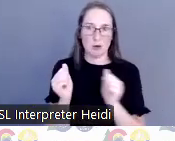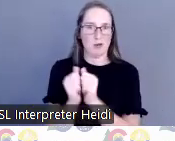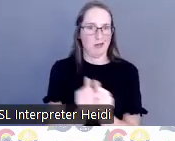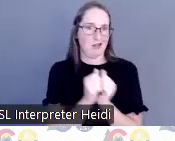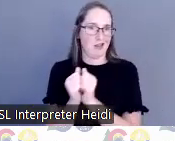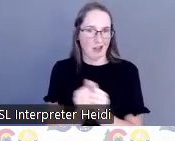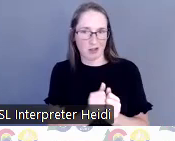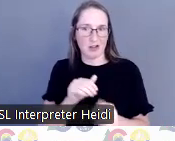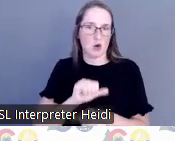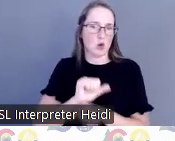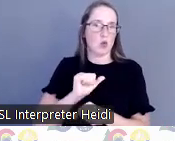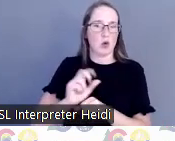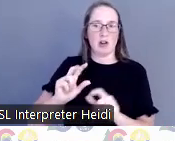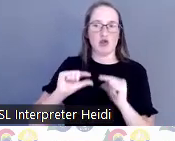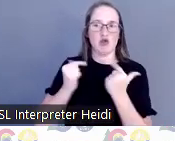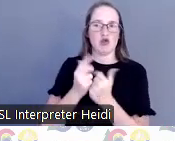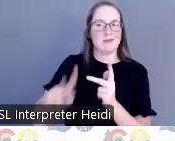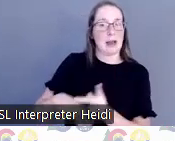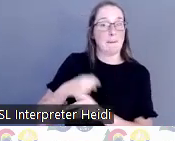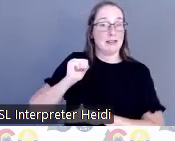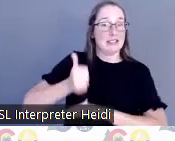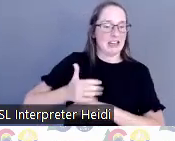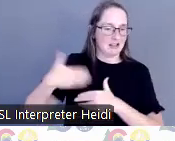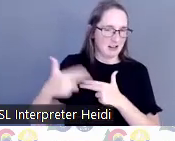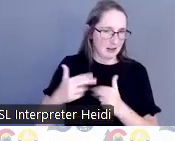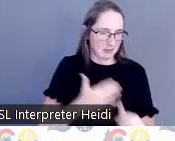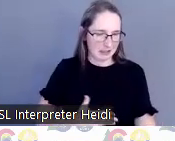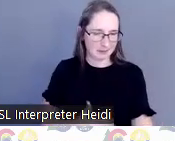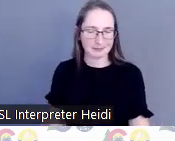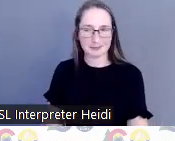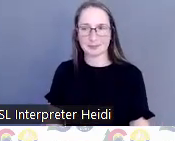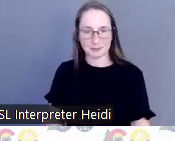opportunities together in a work group type setting. Next slide, please.